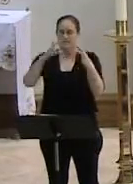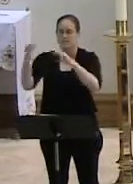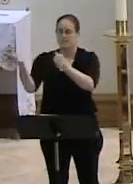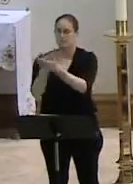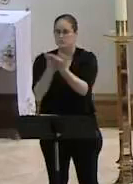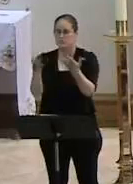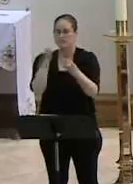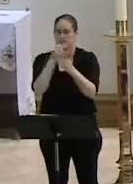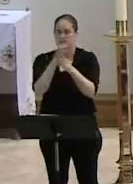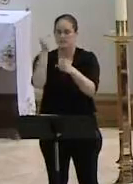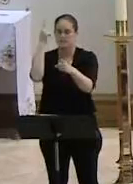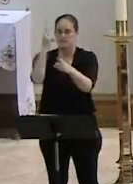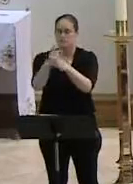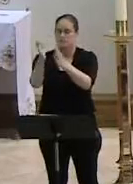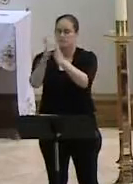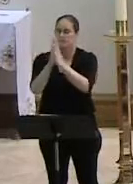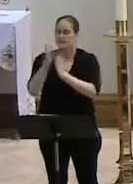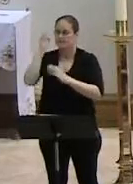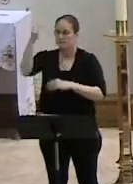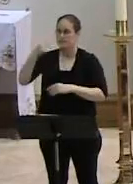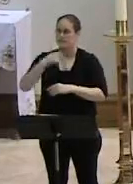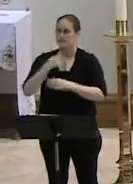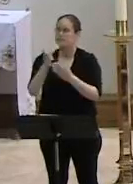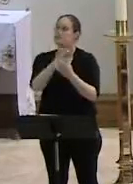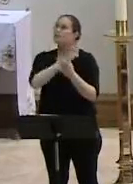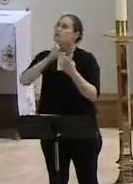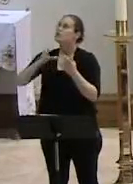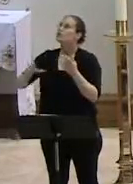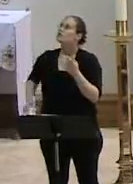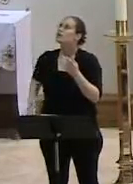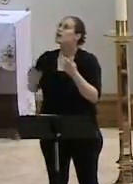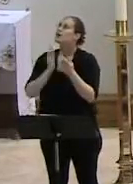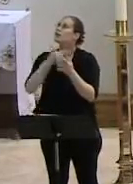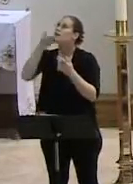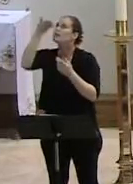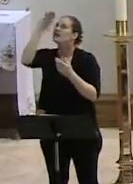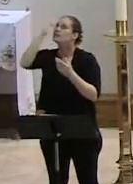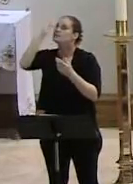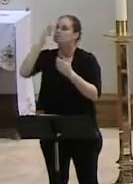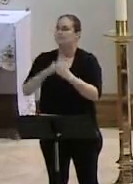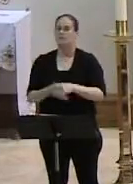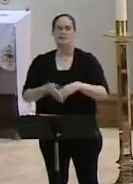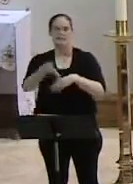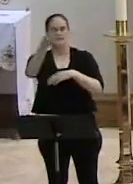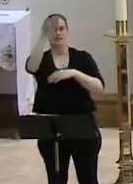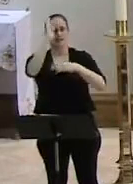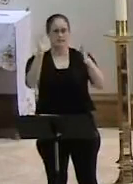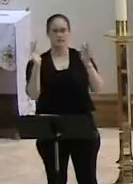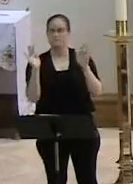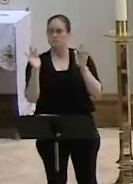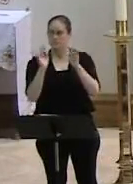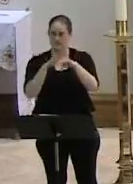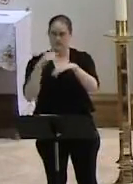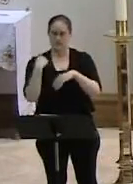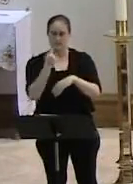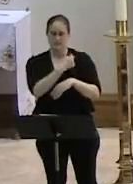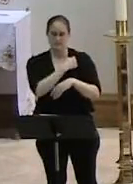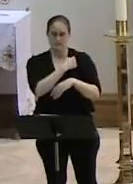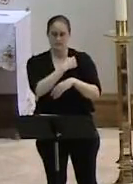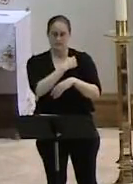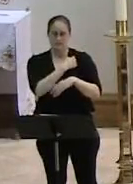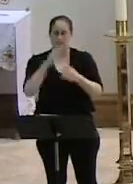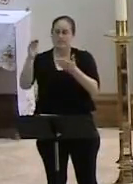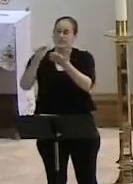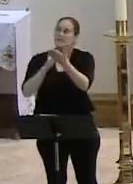and sisters, to pray for me to the Lord our God. May Almighty God have mercy on us, forgive